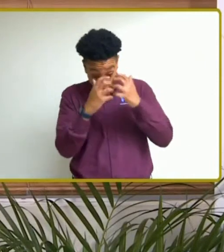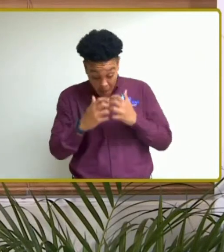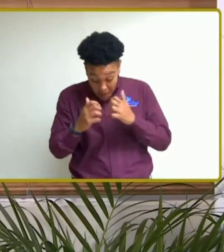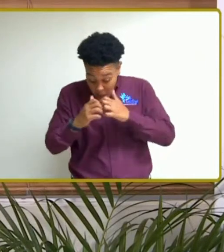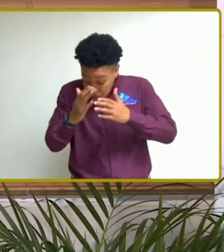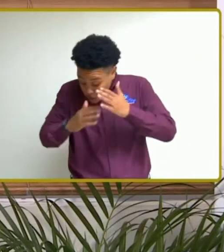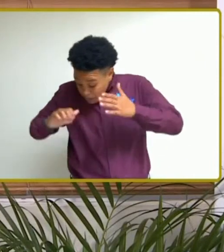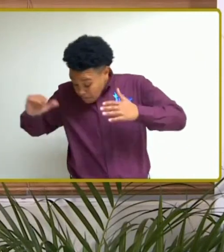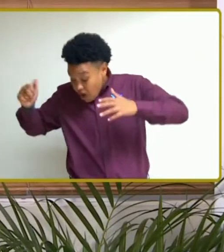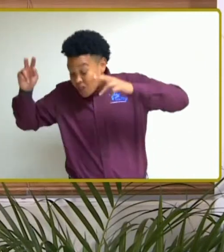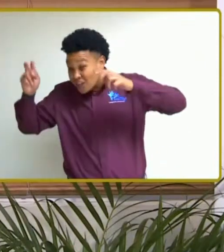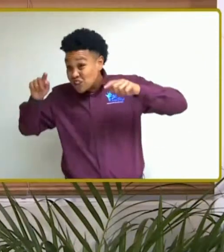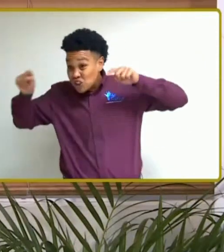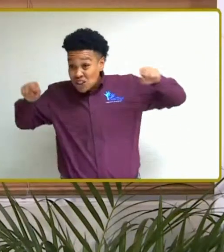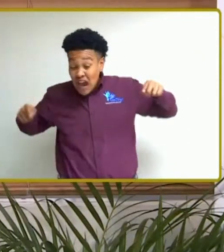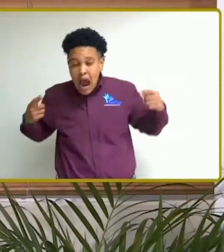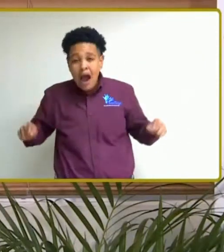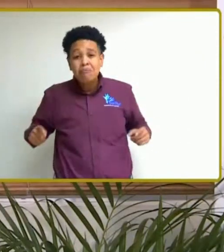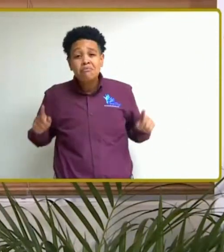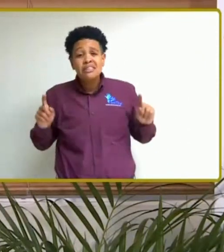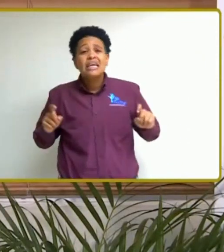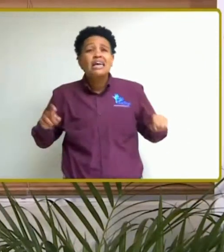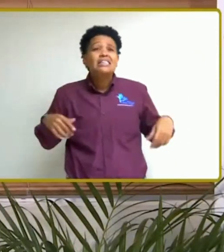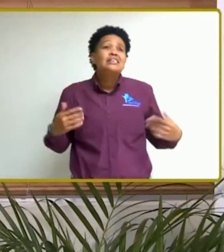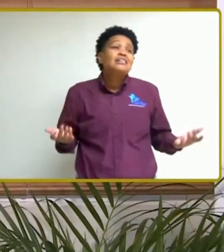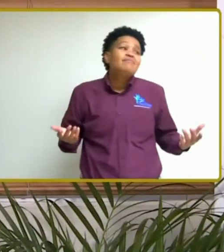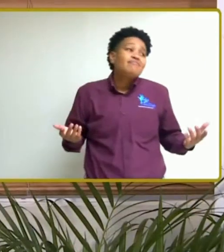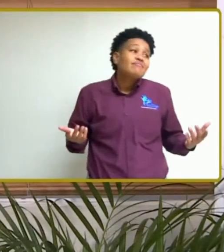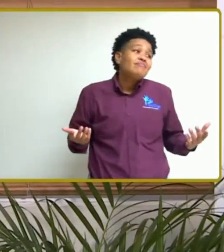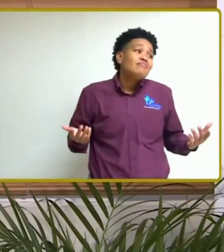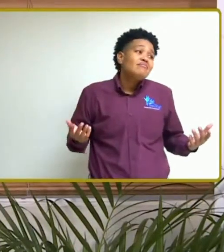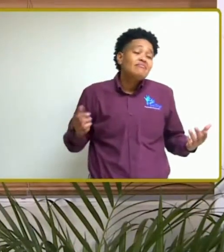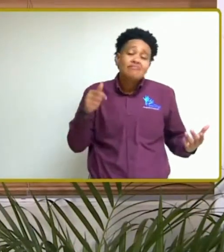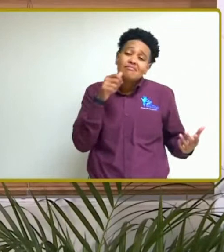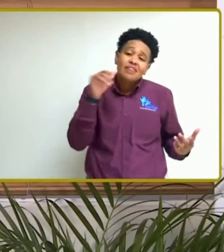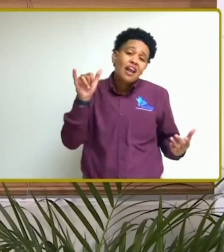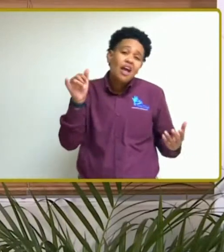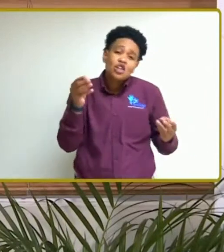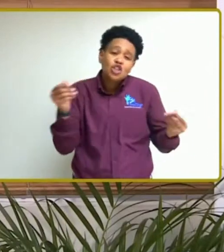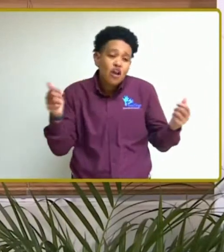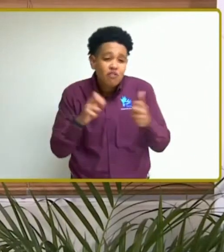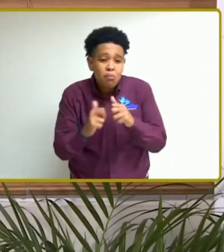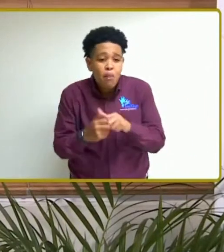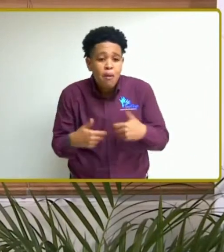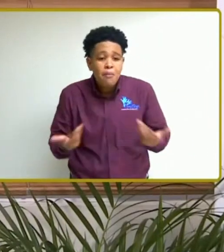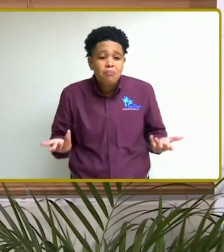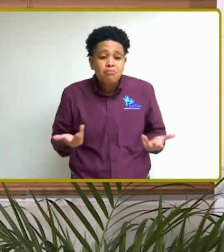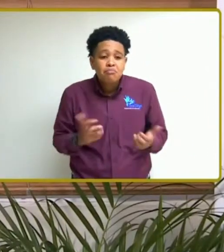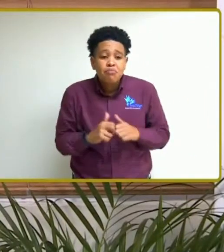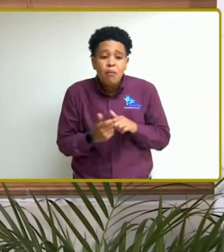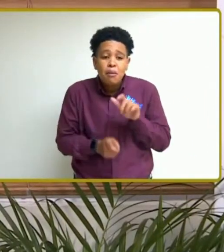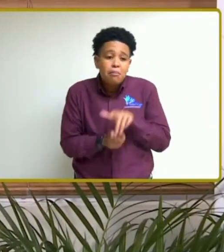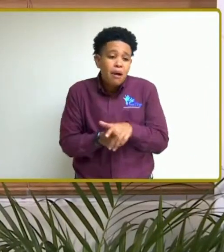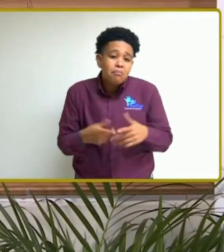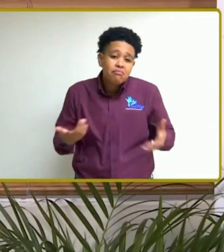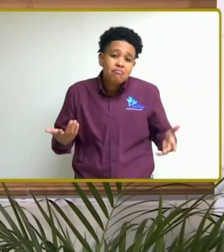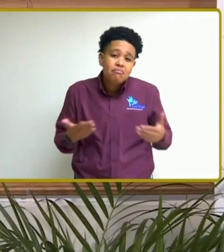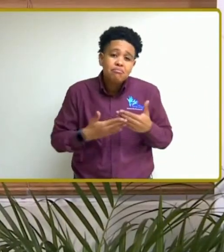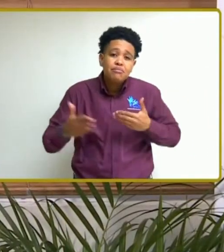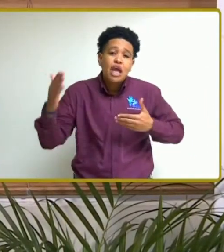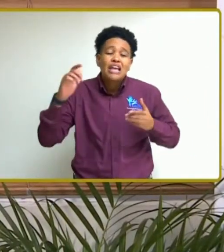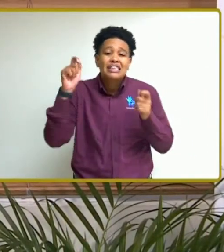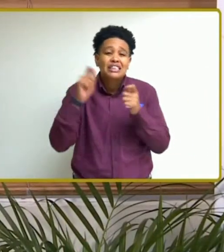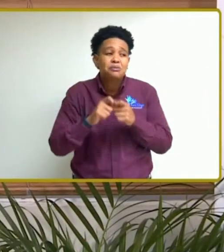other issues, then testing is not likely to solve the problem beyond a certain point. And contact